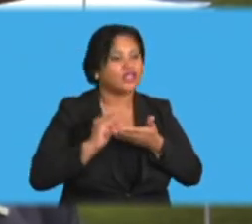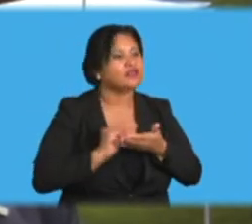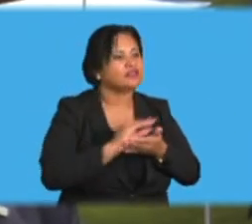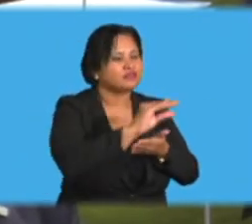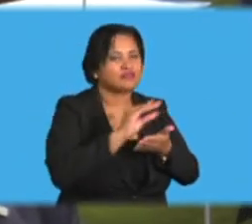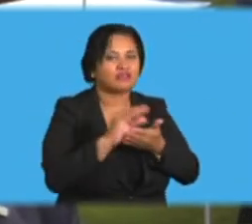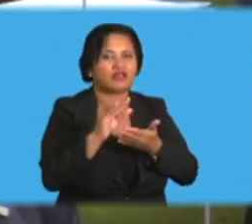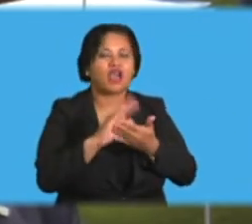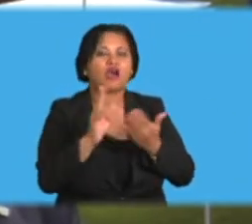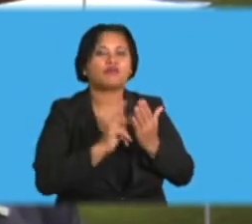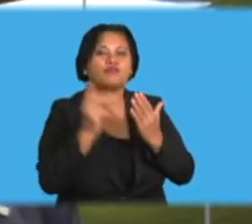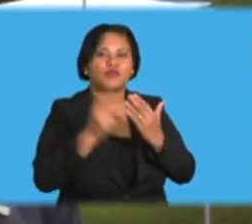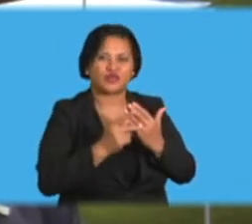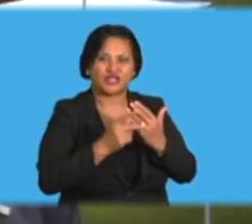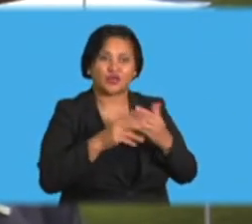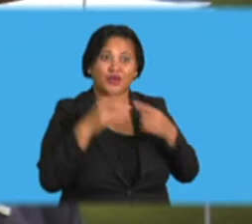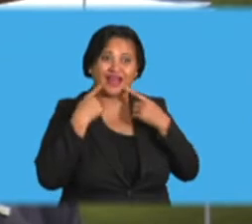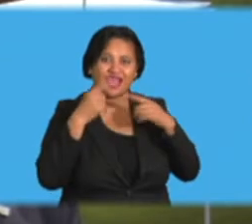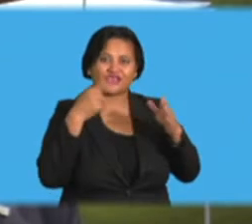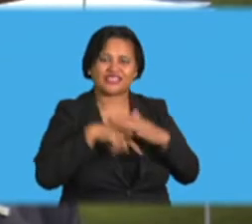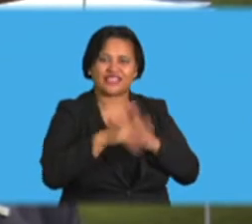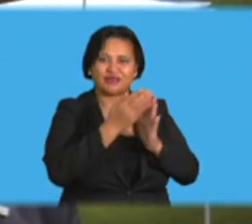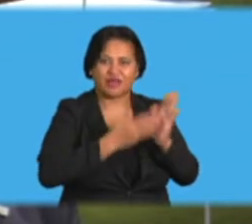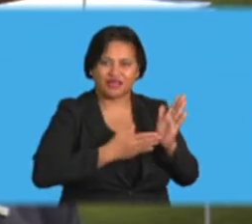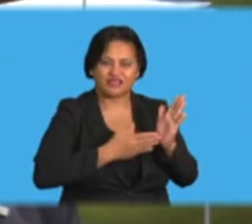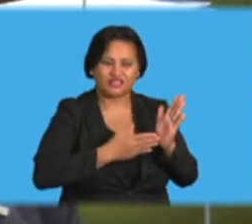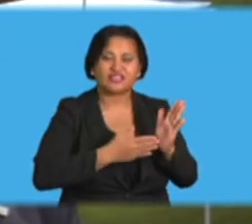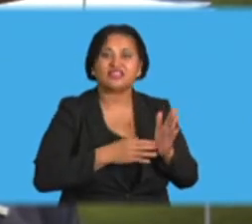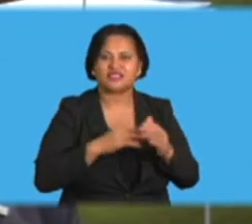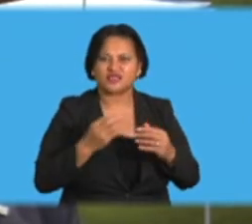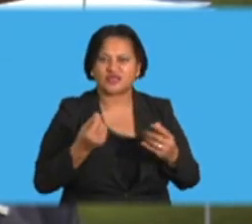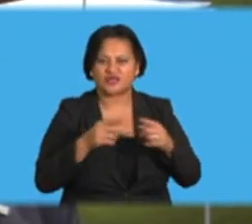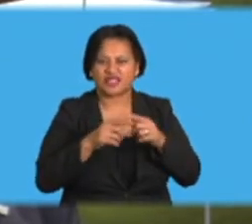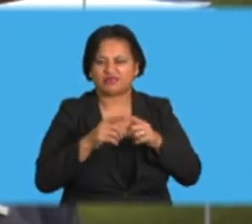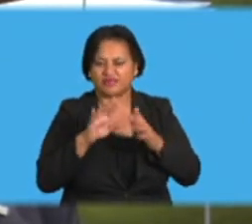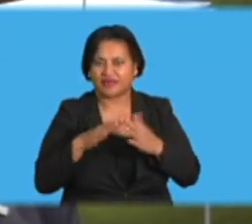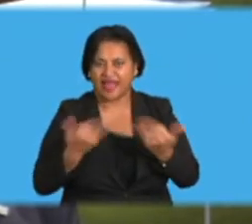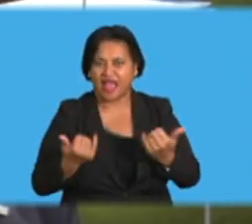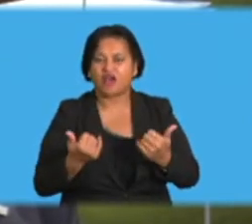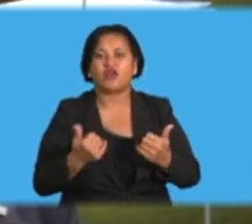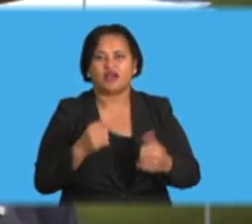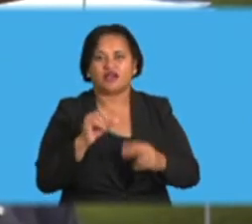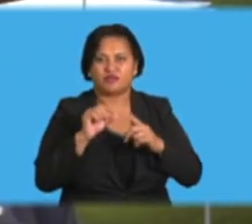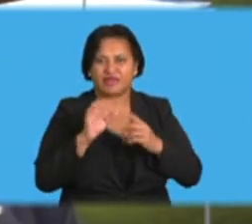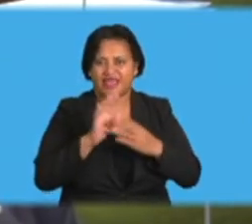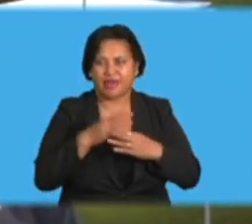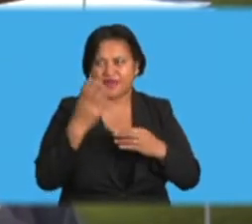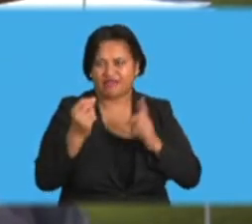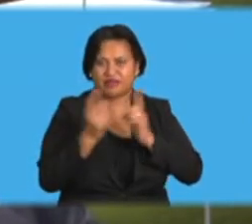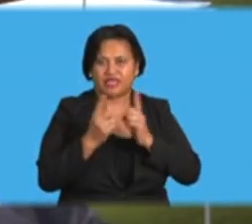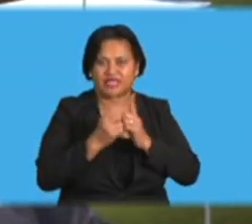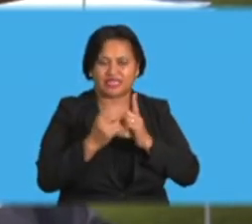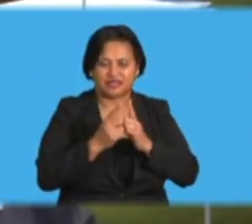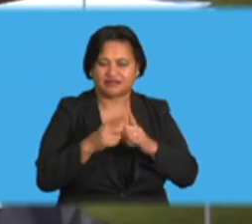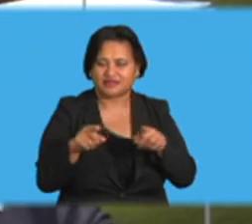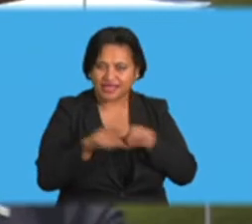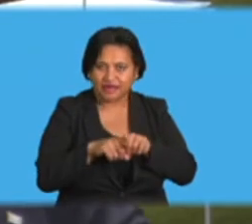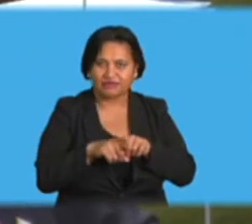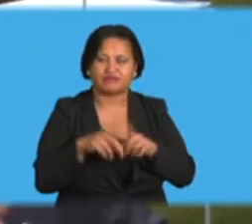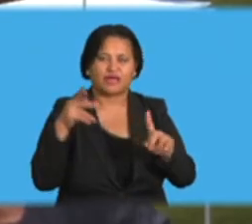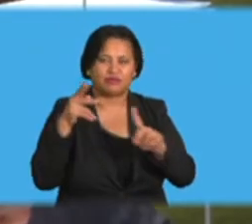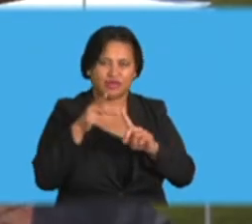that we hope to announce in the budget. And again, as the Honourable Prime Minister is currently also having meetings on. Many of the bilateral meetings